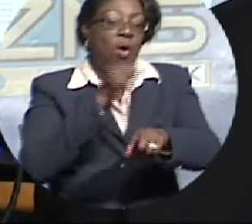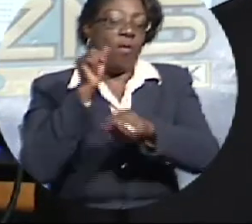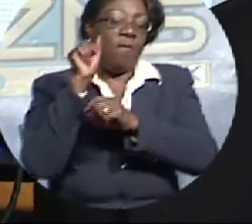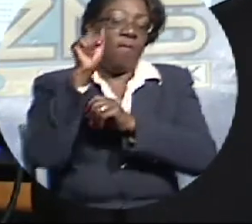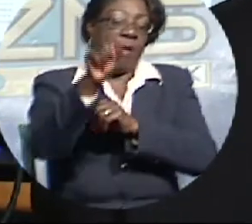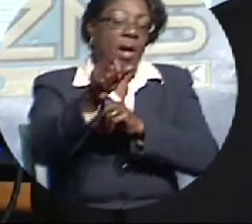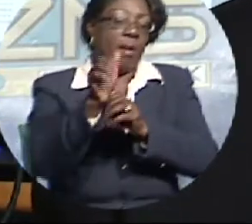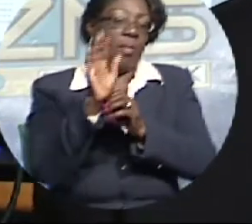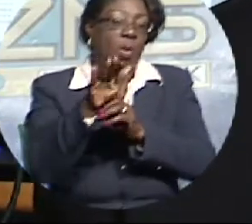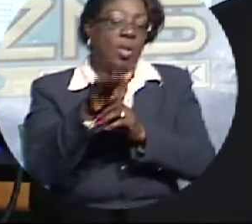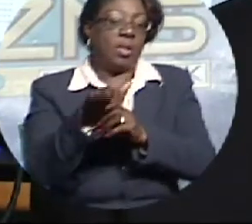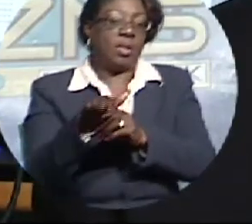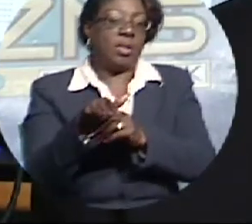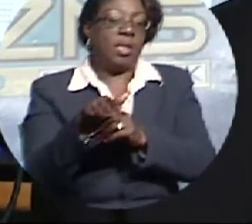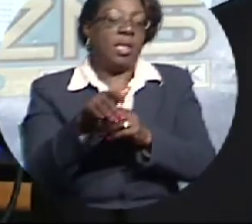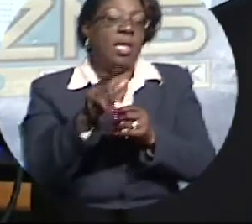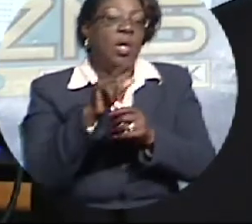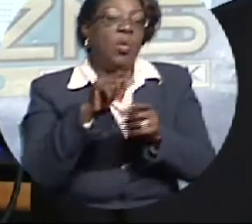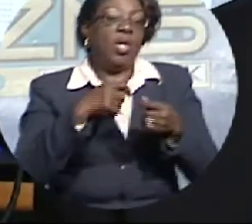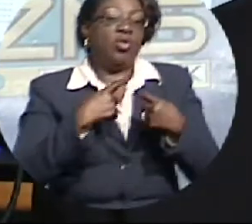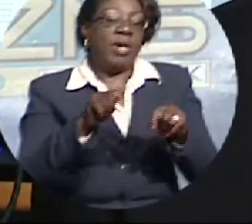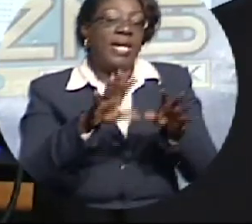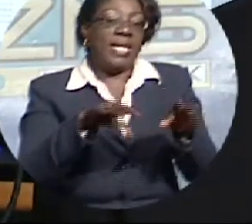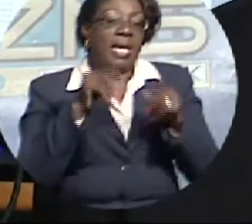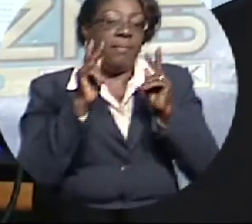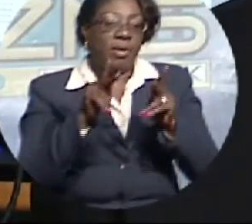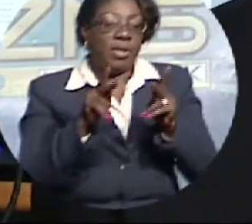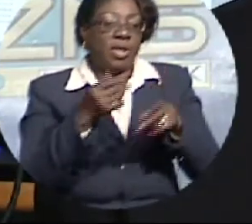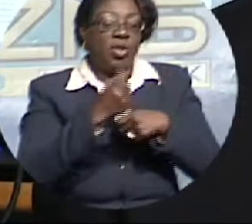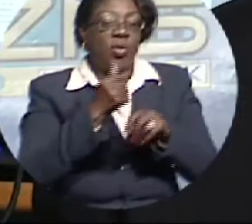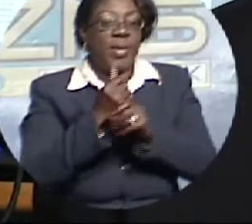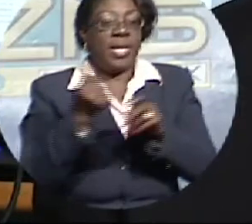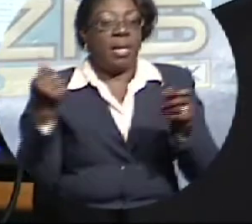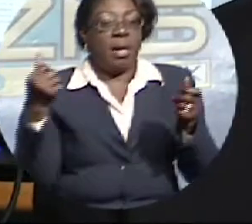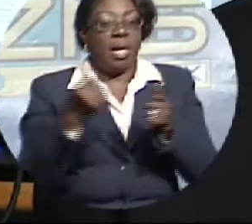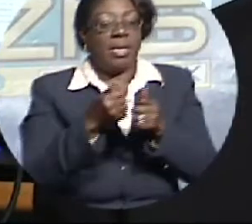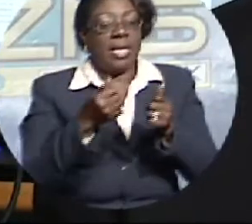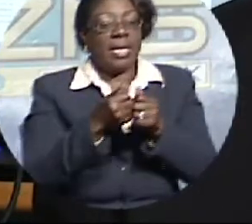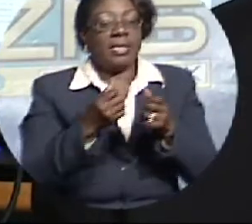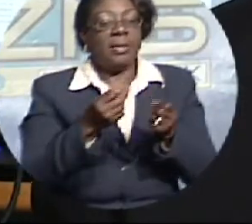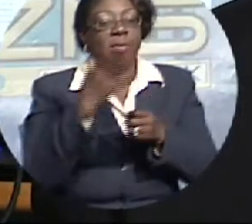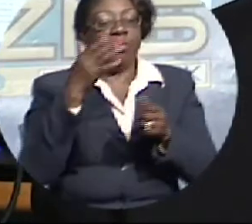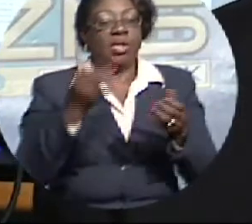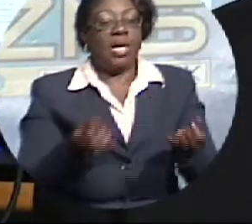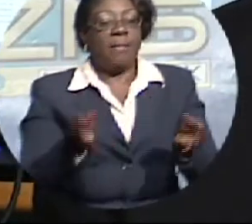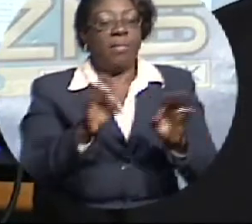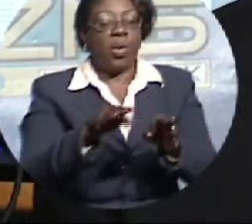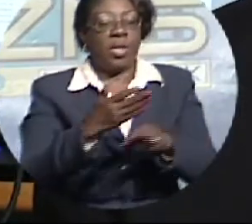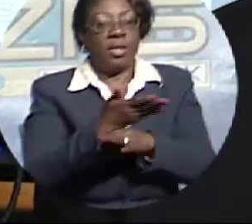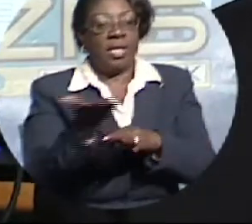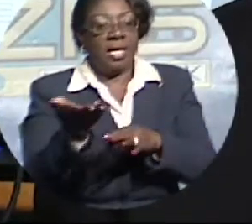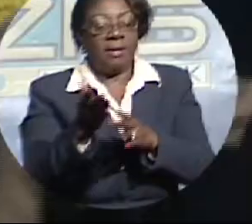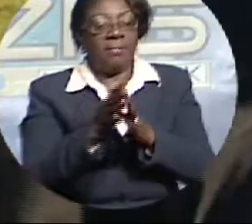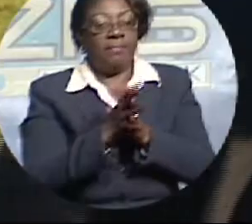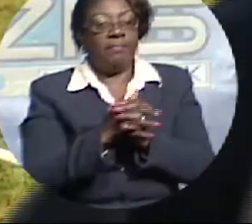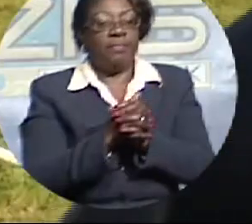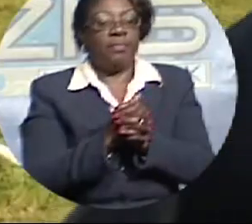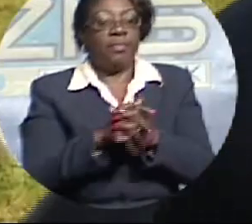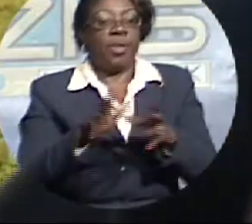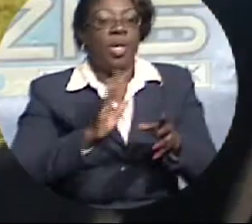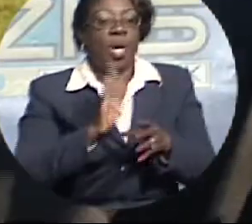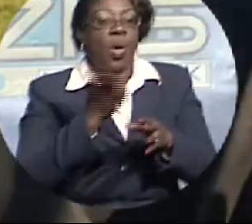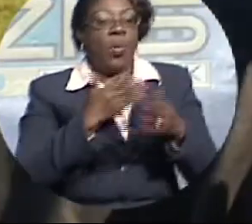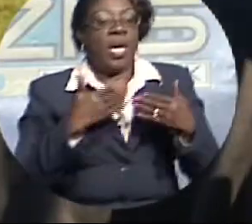free swinging, but we are trying to get persons to make contact. Contact is the most important thing at this time, so we can get our hit and run game going. We